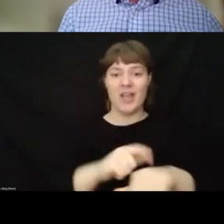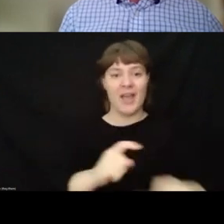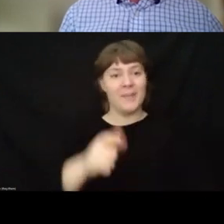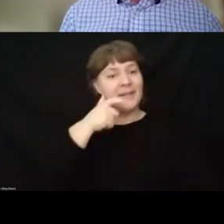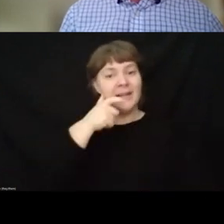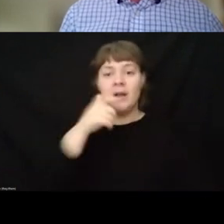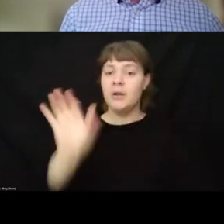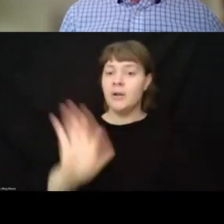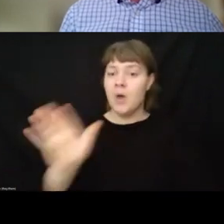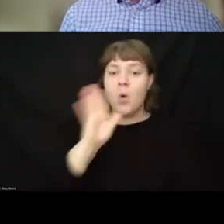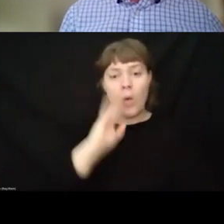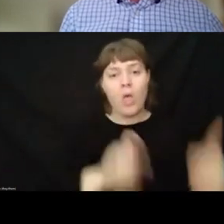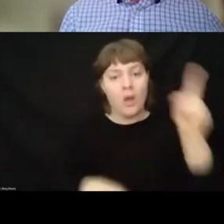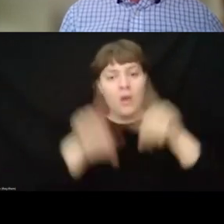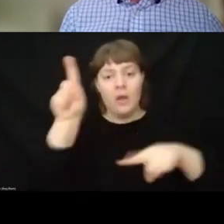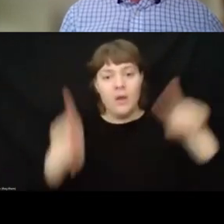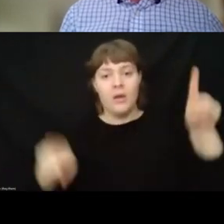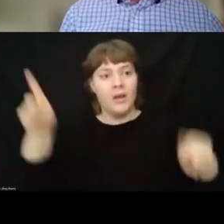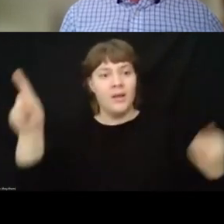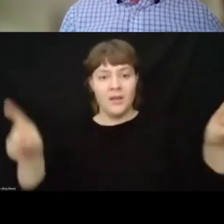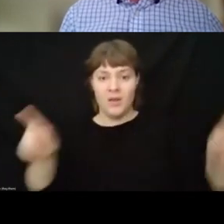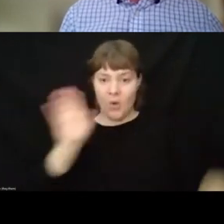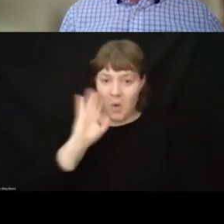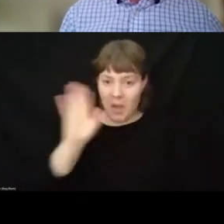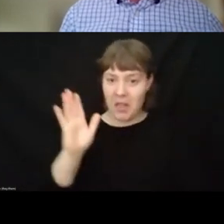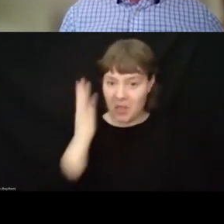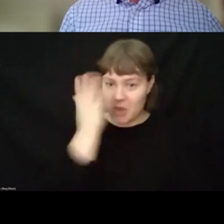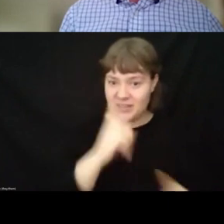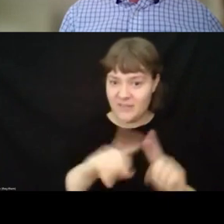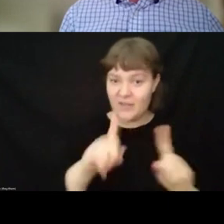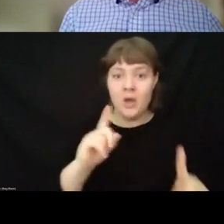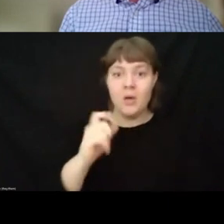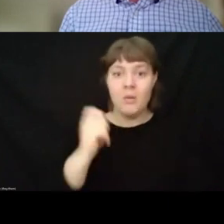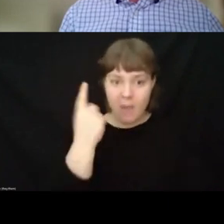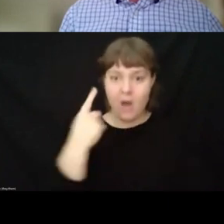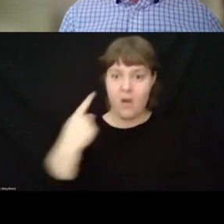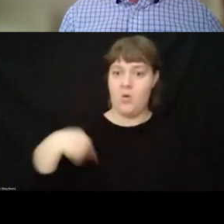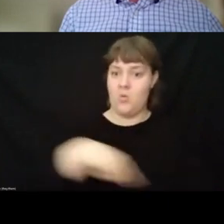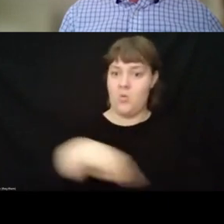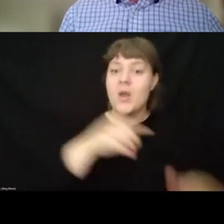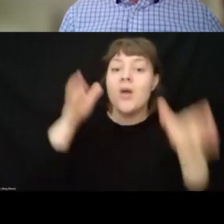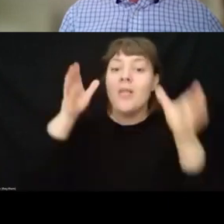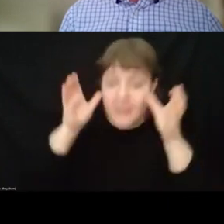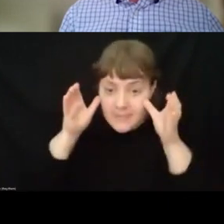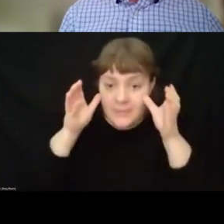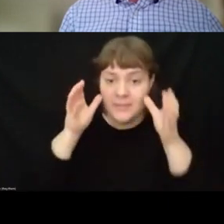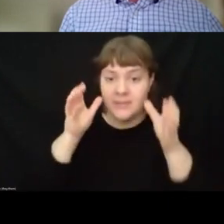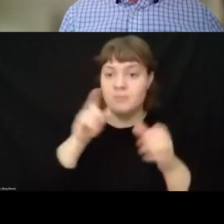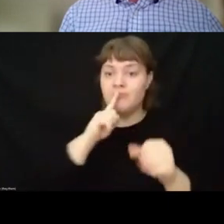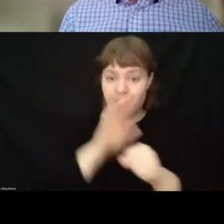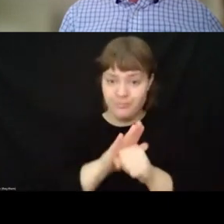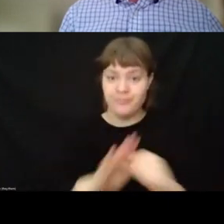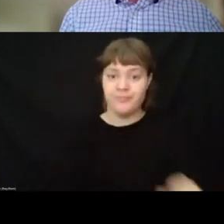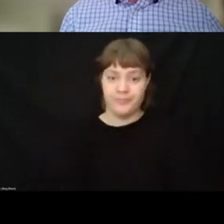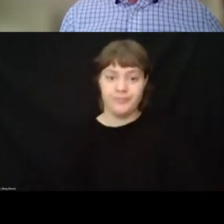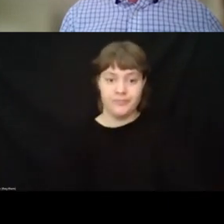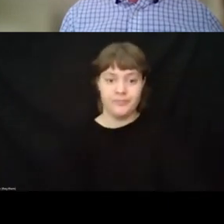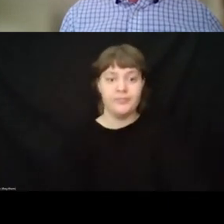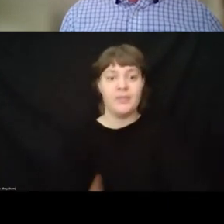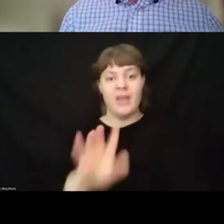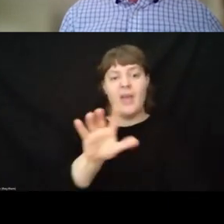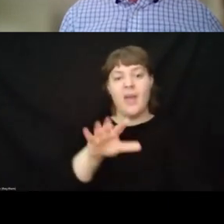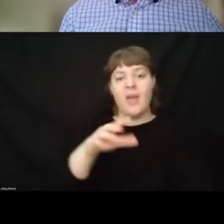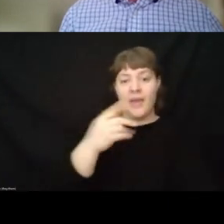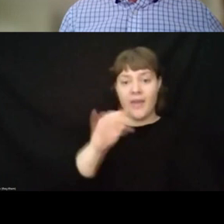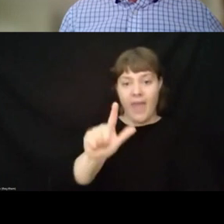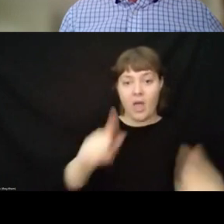go, but rest assured, we are listening. The other thing I'd like to add to that, Julie, is in my experience,